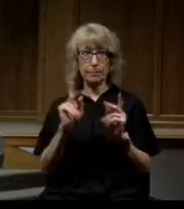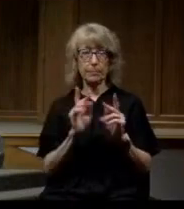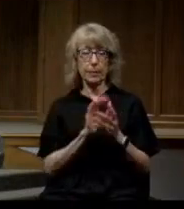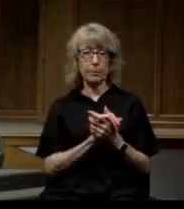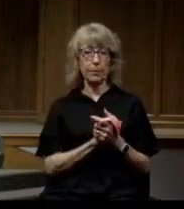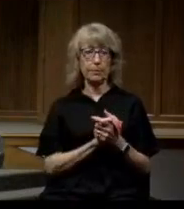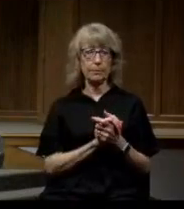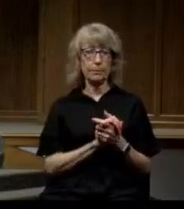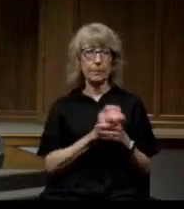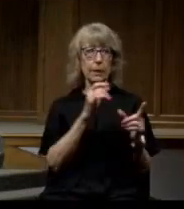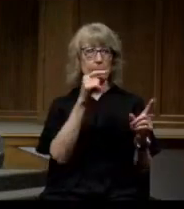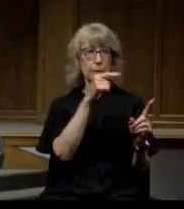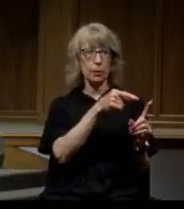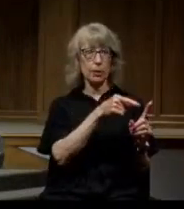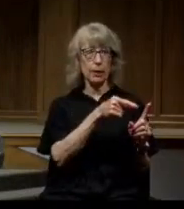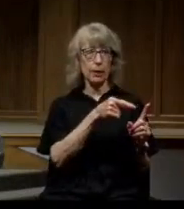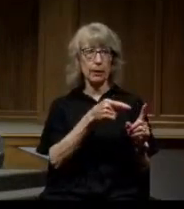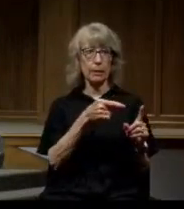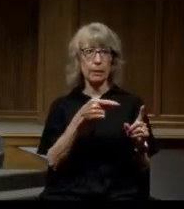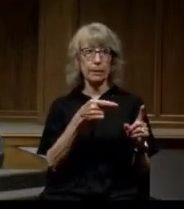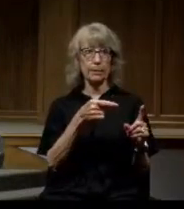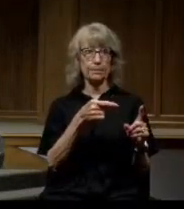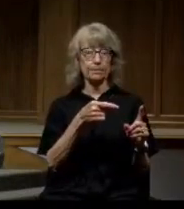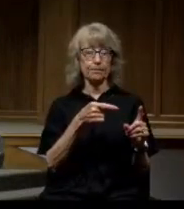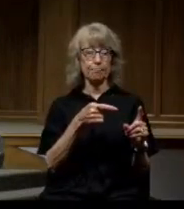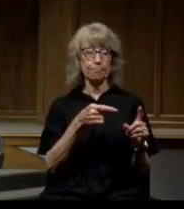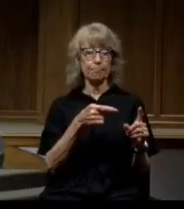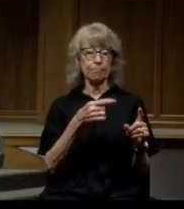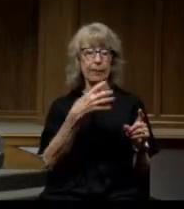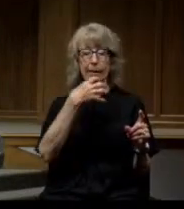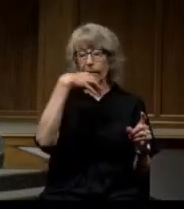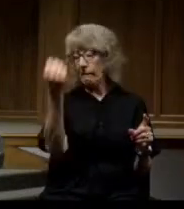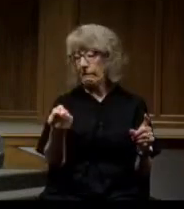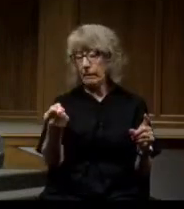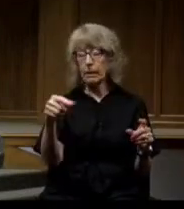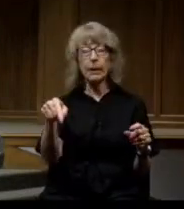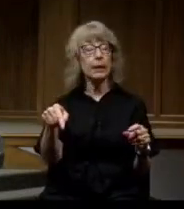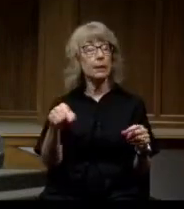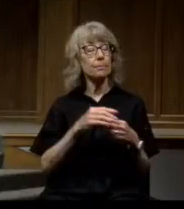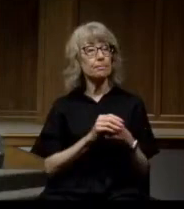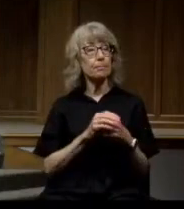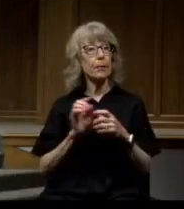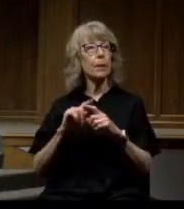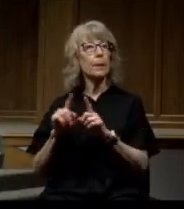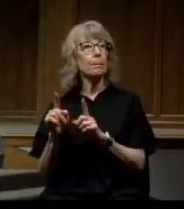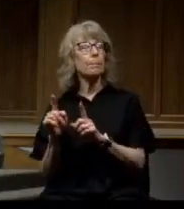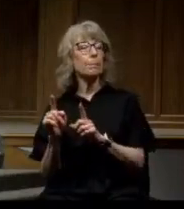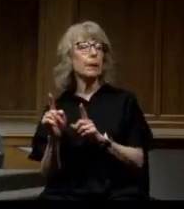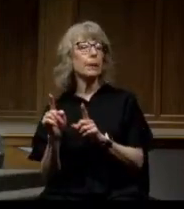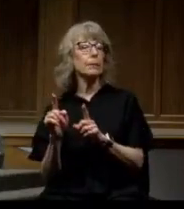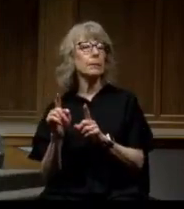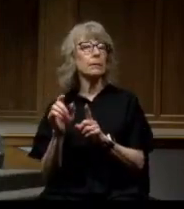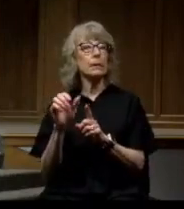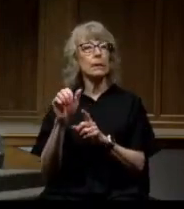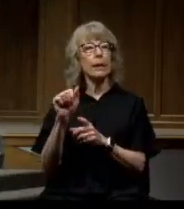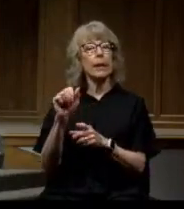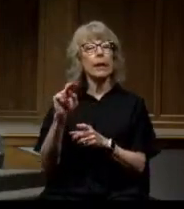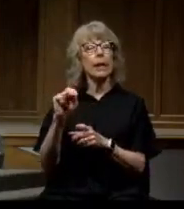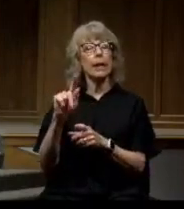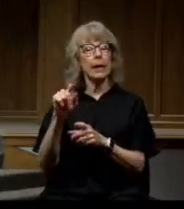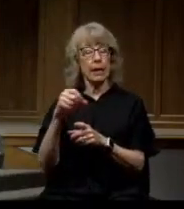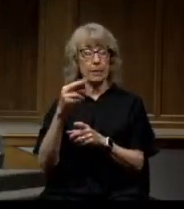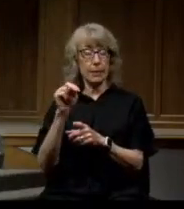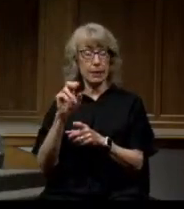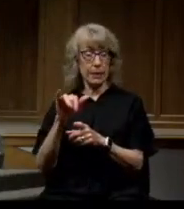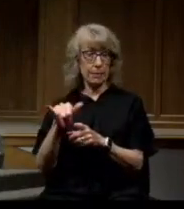a derogatory term over and over and over again, but Anthony had learned something those first 15 years, and he talks about this.